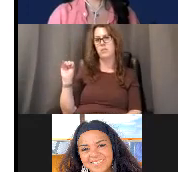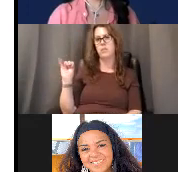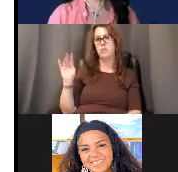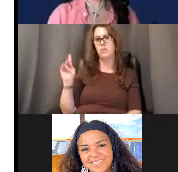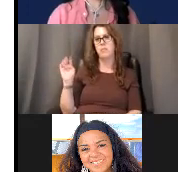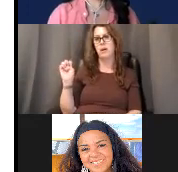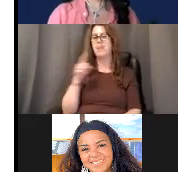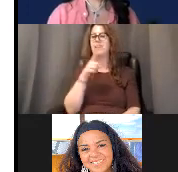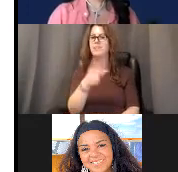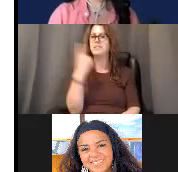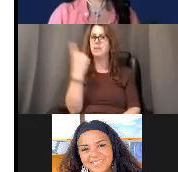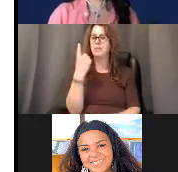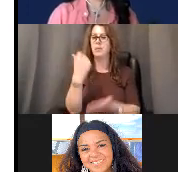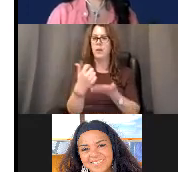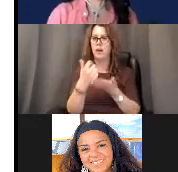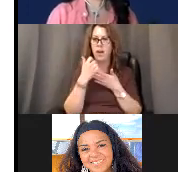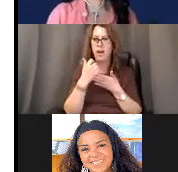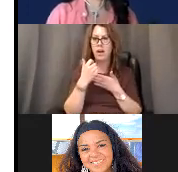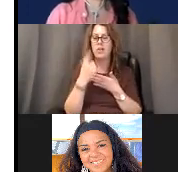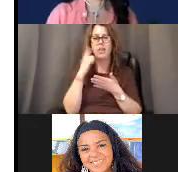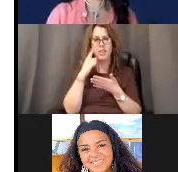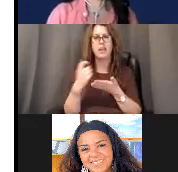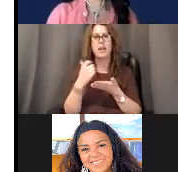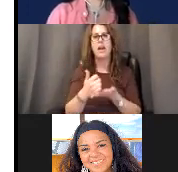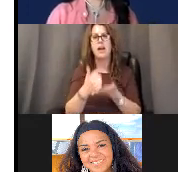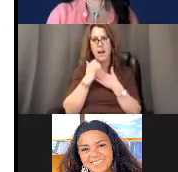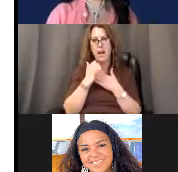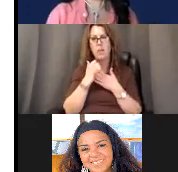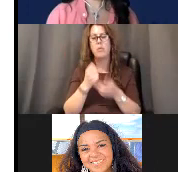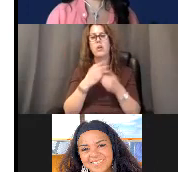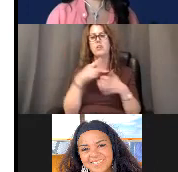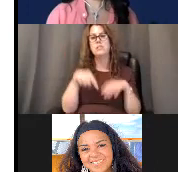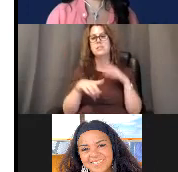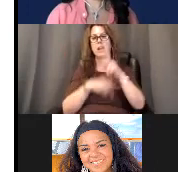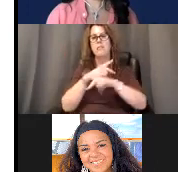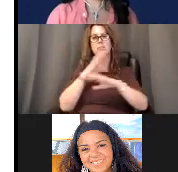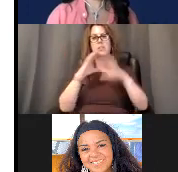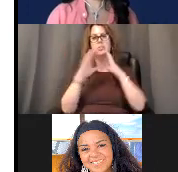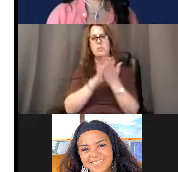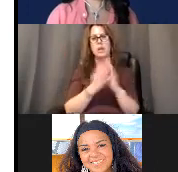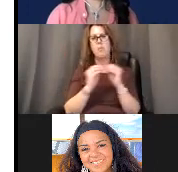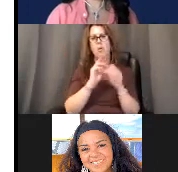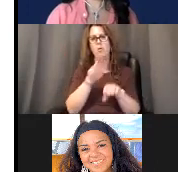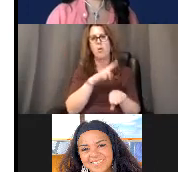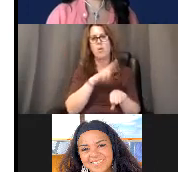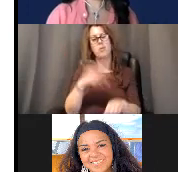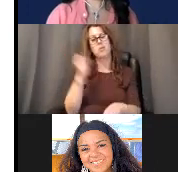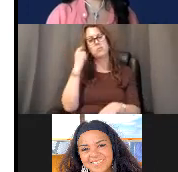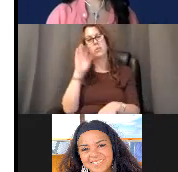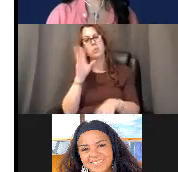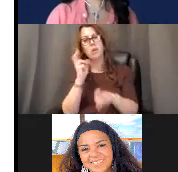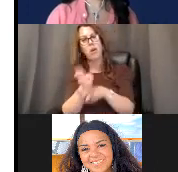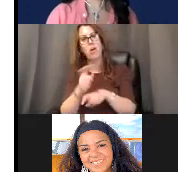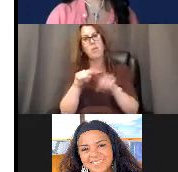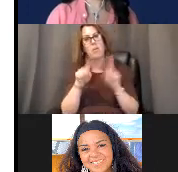just helpful to start normalizing these conversations, which often can be uncomfortable, awkward, hard. But we need to have them. You can go to the next